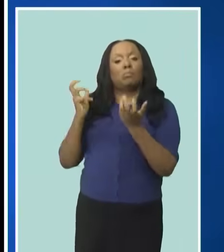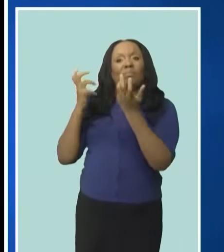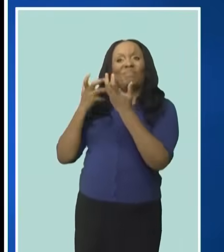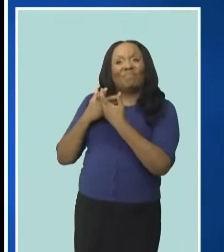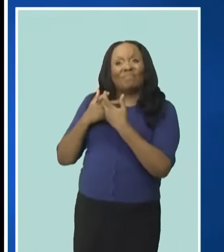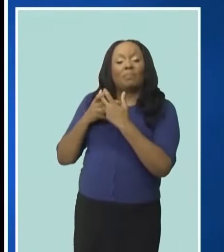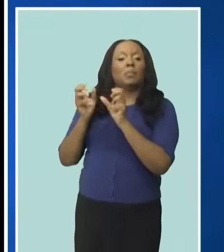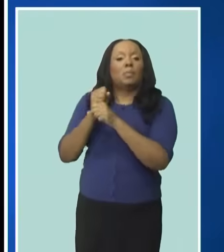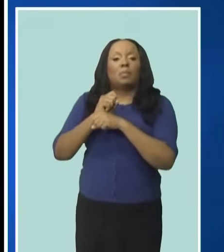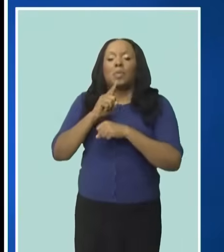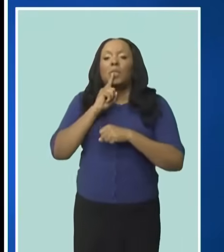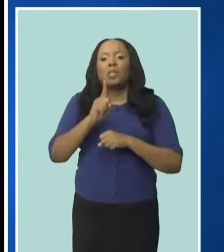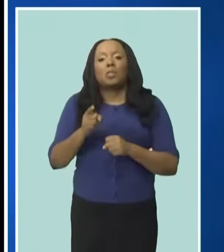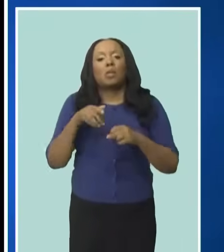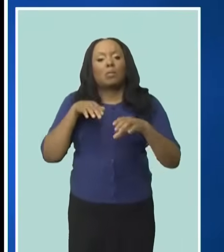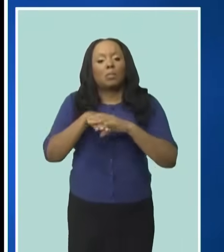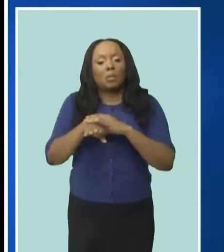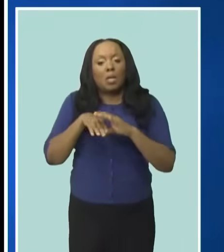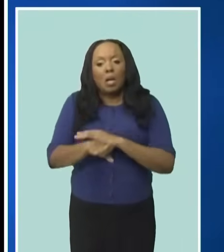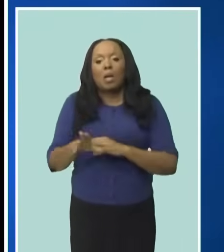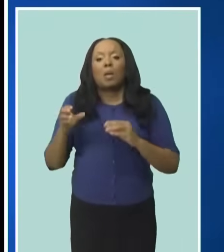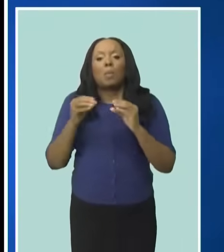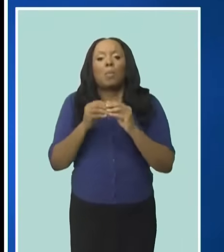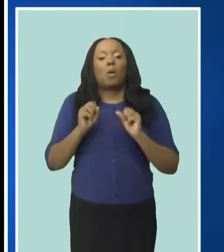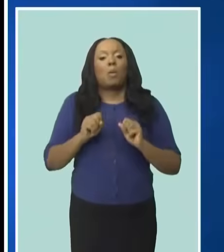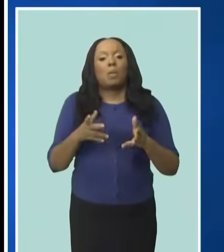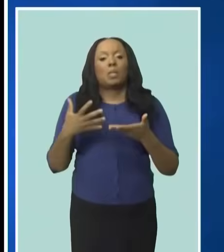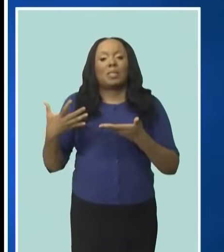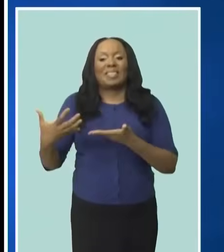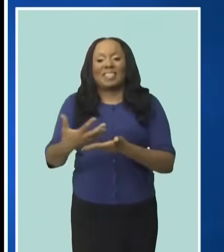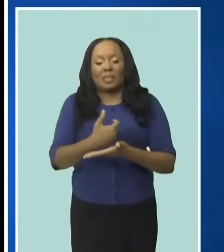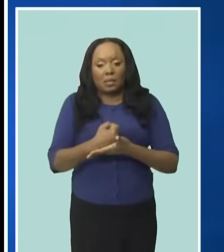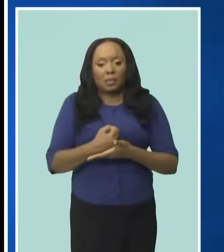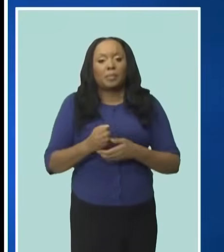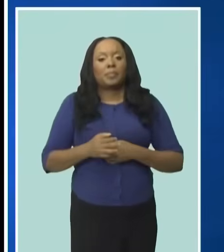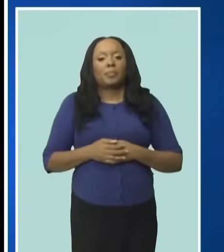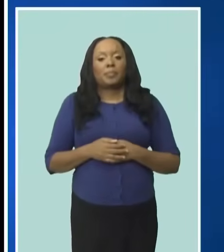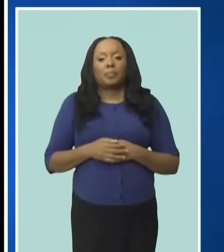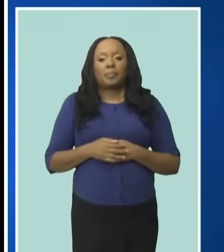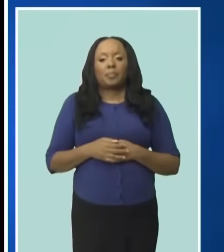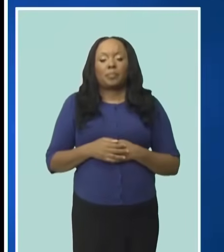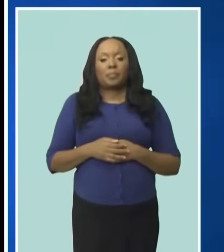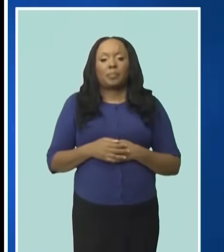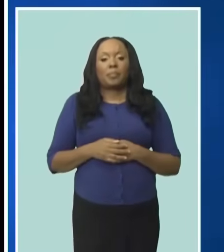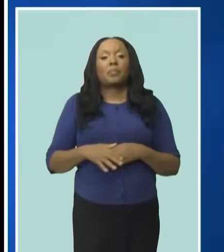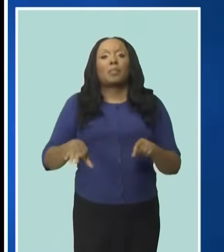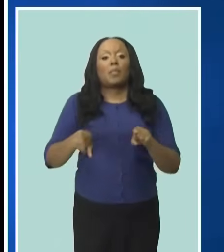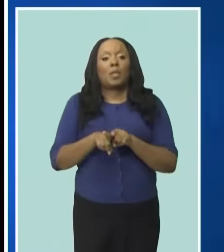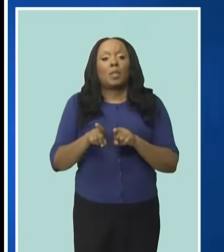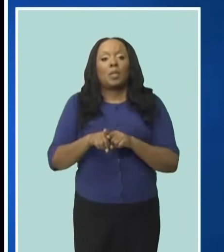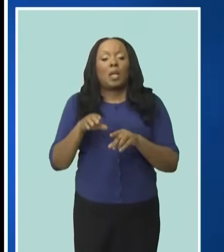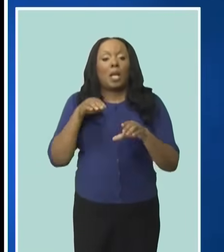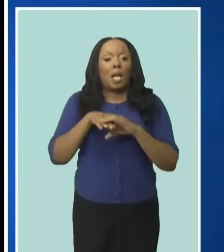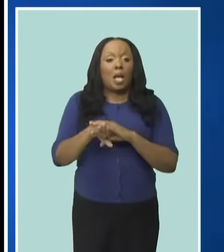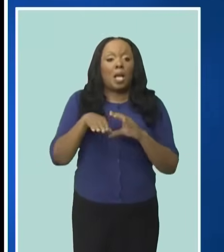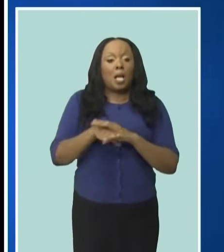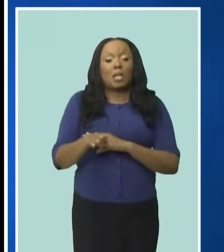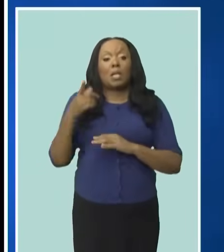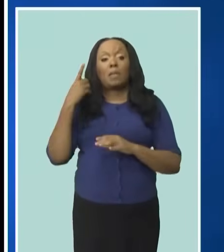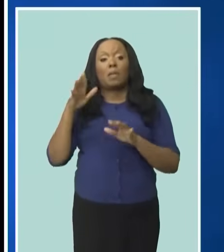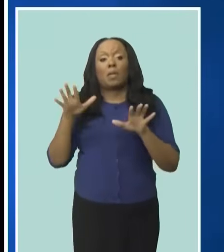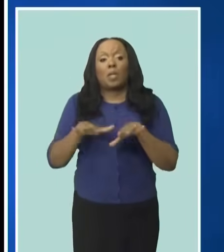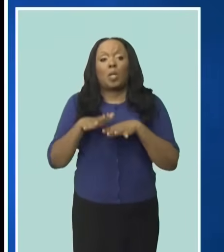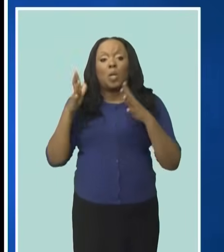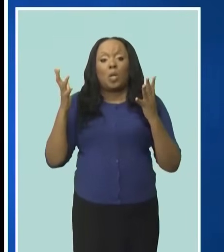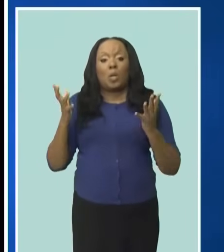they have more opportunities to earn. The second point I just mentioned, they have access to a global,